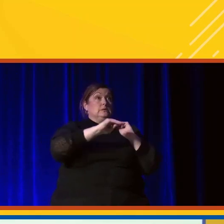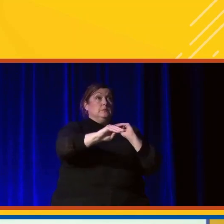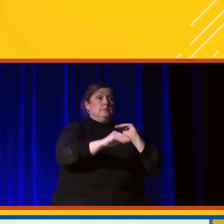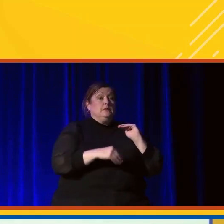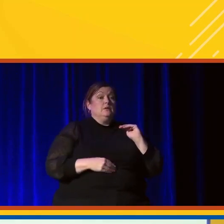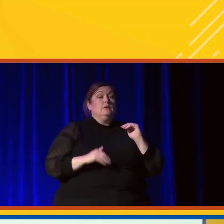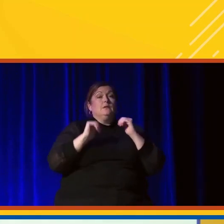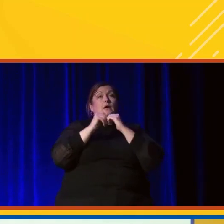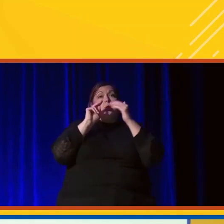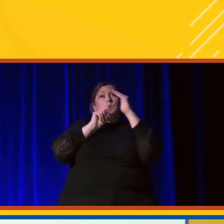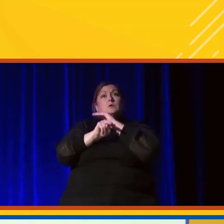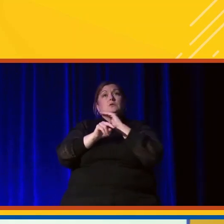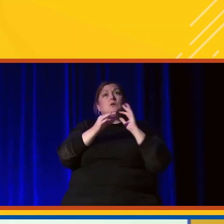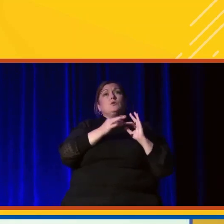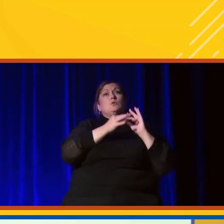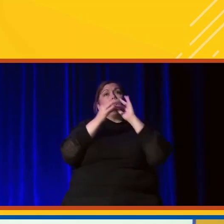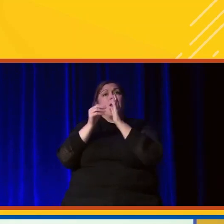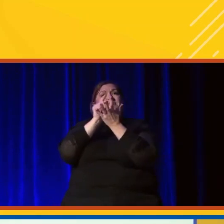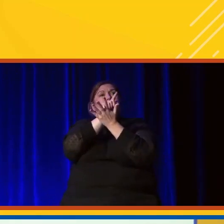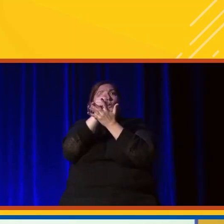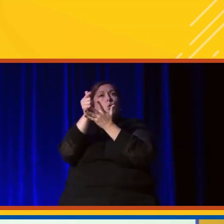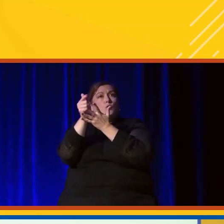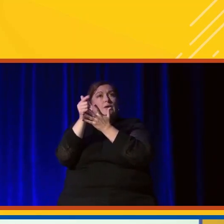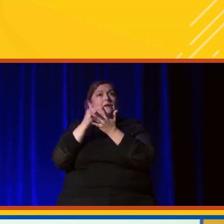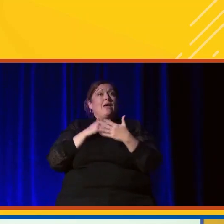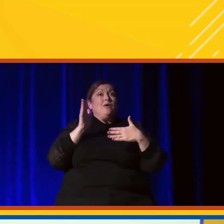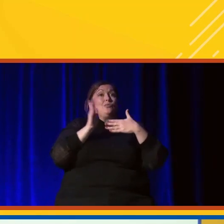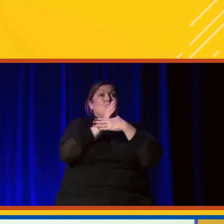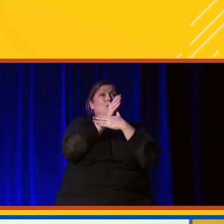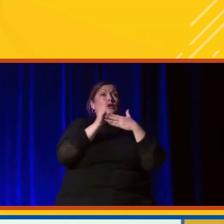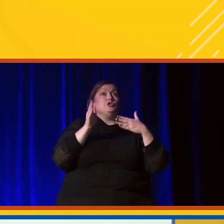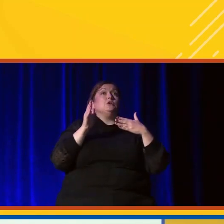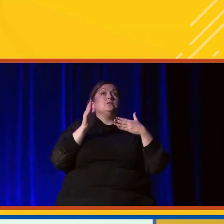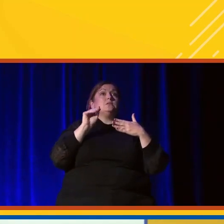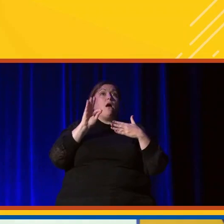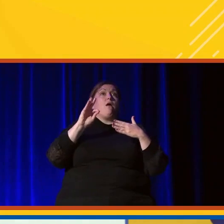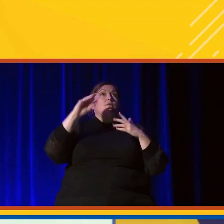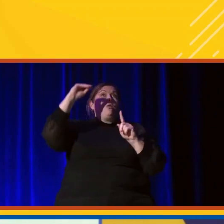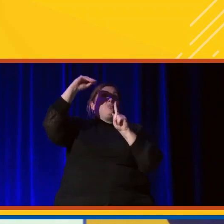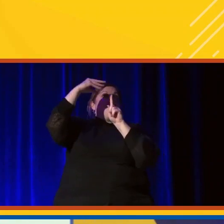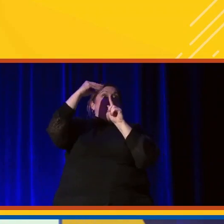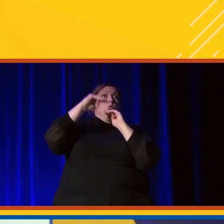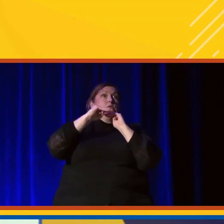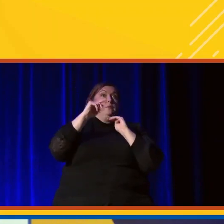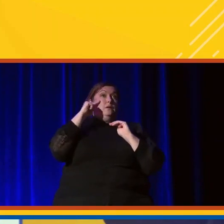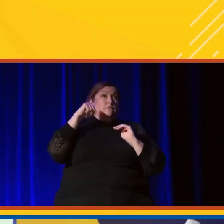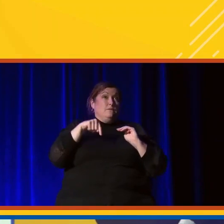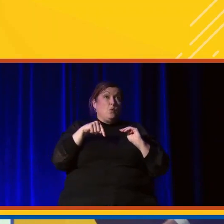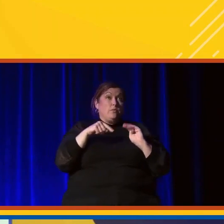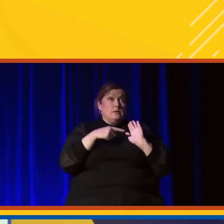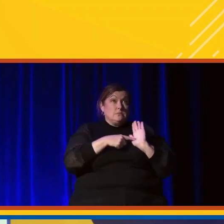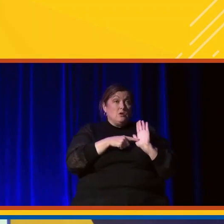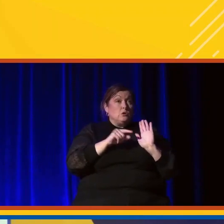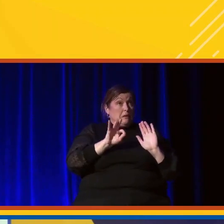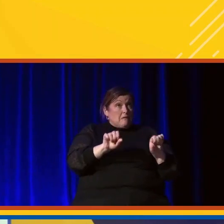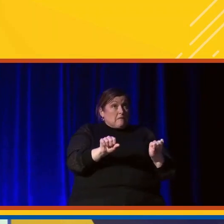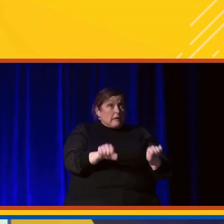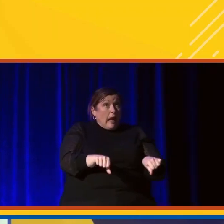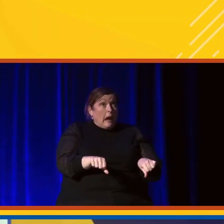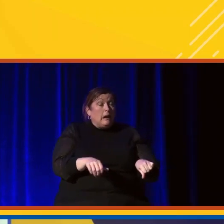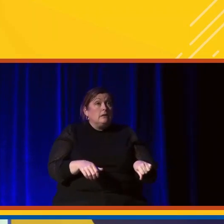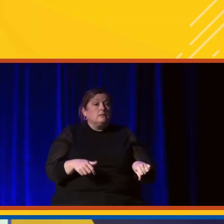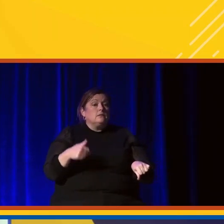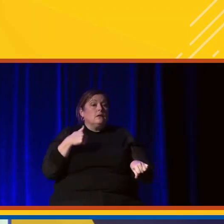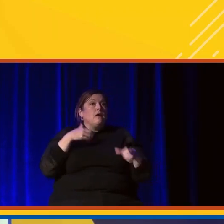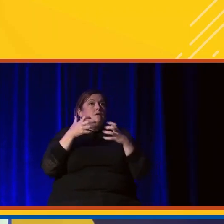model can predict the relative ordering and the ranges of the photostability for these molecules. And if it can do that, then